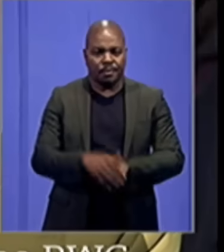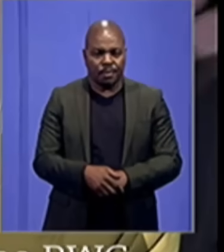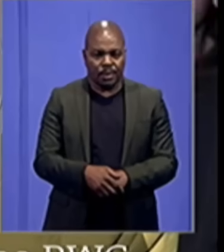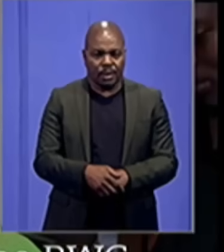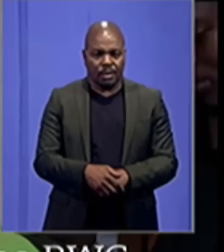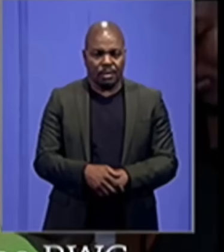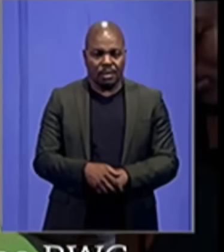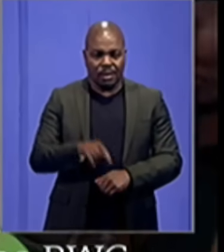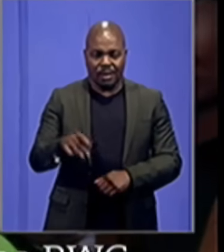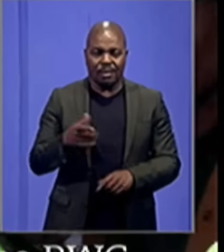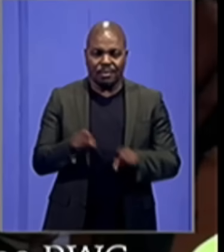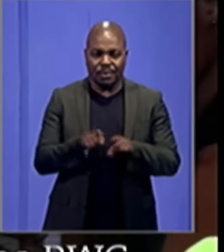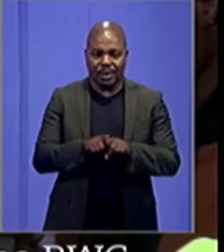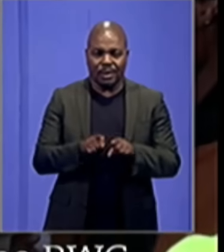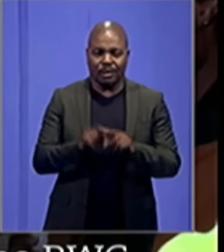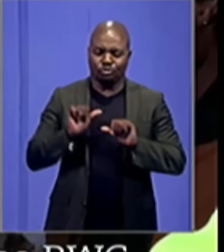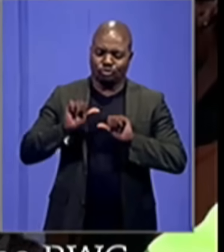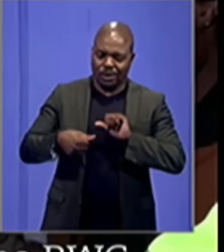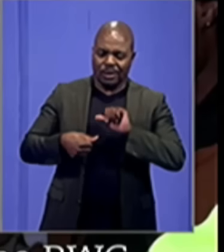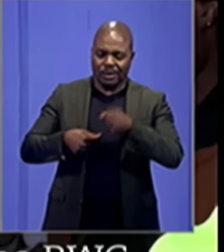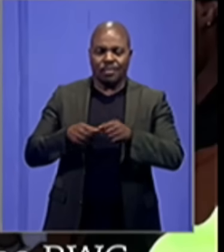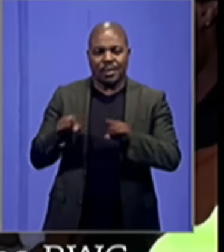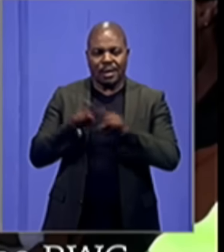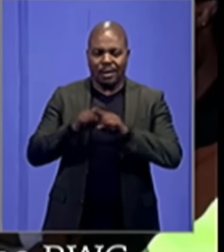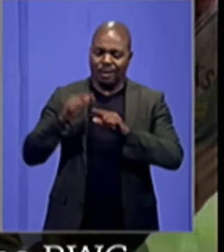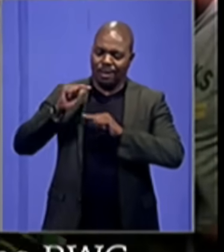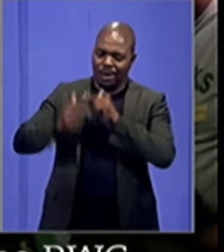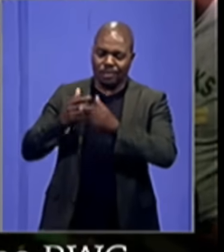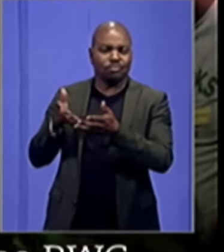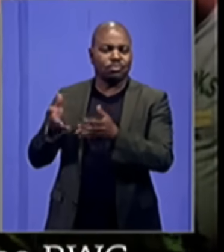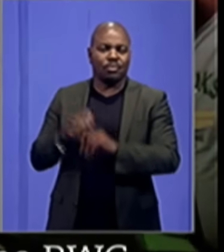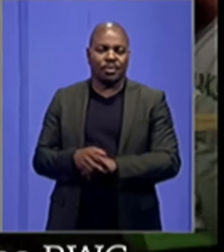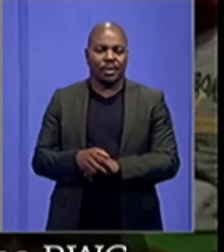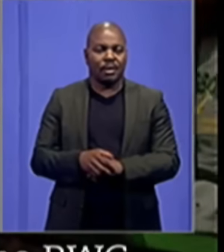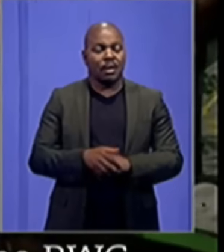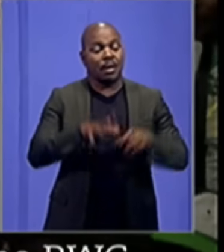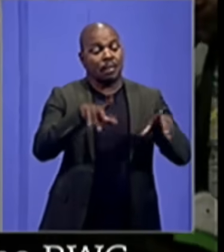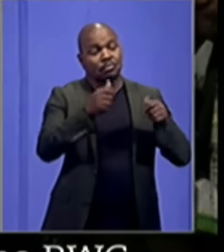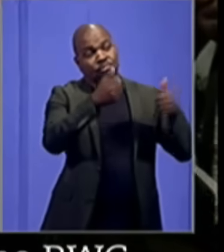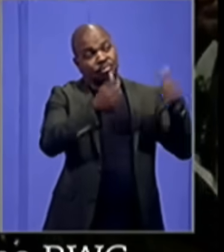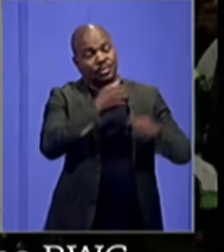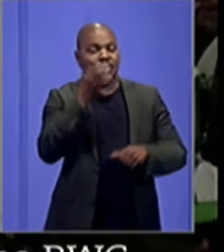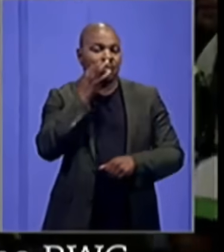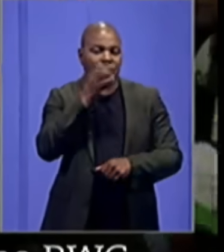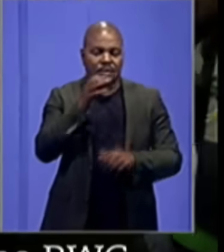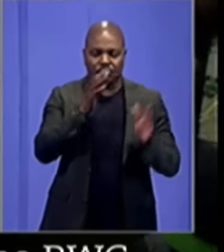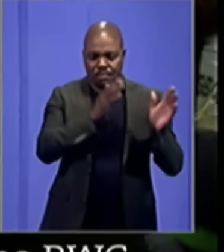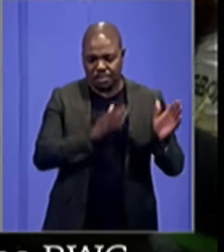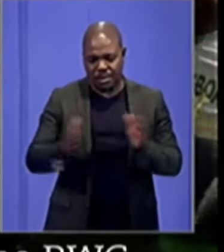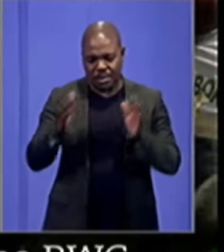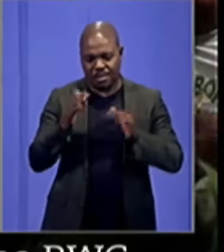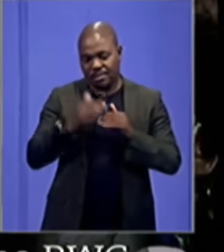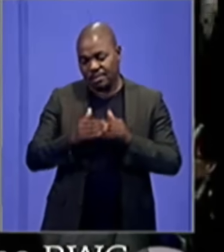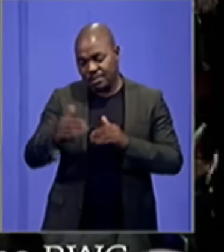What's fun? It's becoming a generational thing. We're living a legacy right now. Ba ka taolong Cape Town ba re ba entse ditlhophiso tsa ho